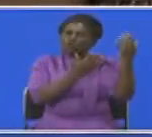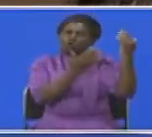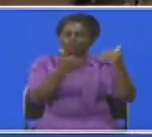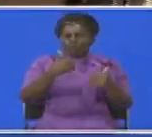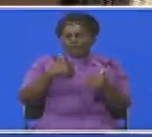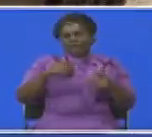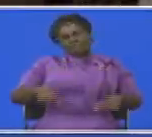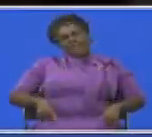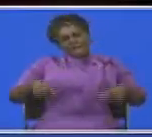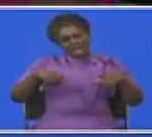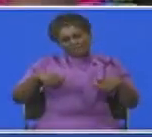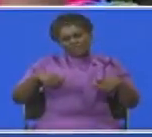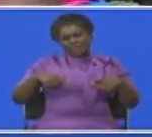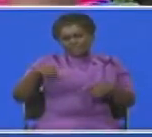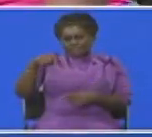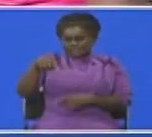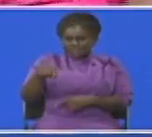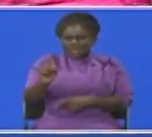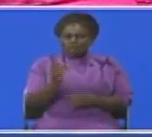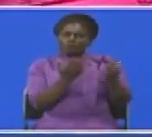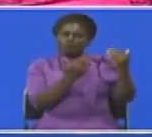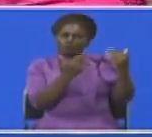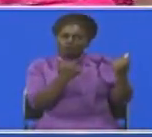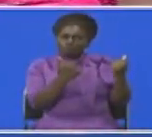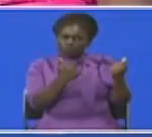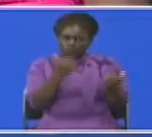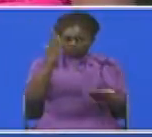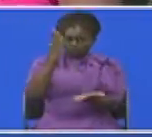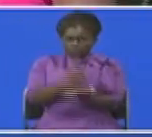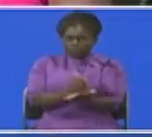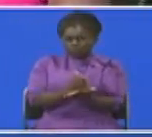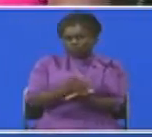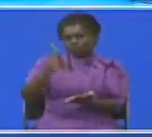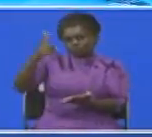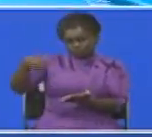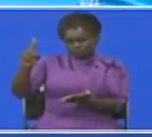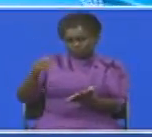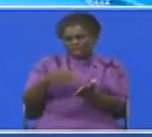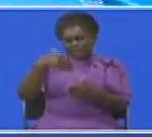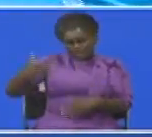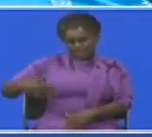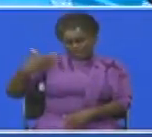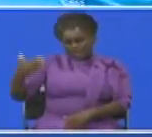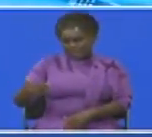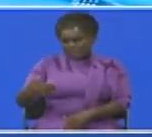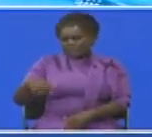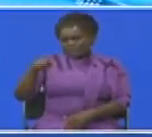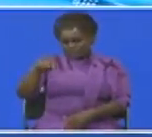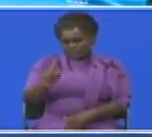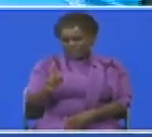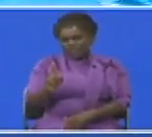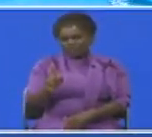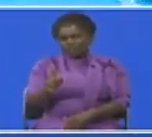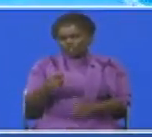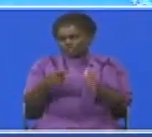that lie deep within her, dreams she hopes to actualize by beating the odds again and again. She perhaps mirrors the